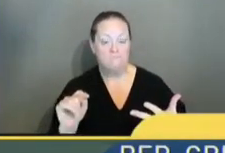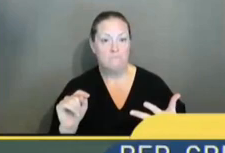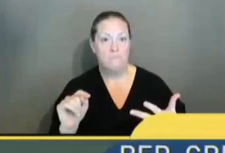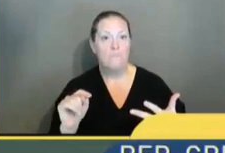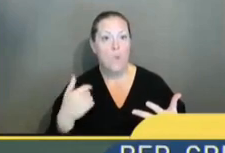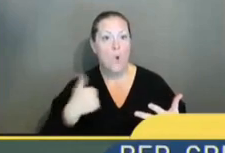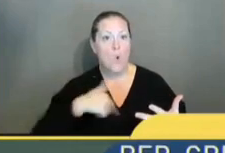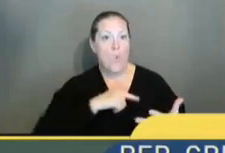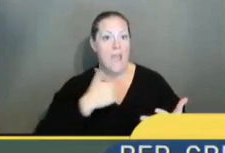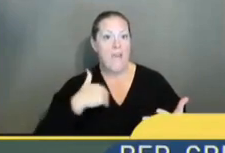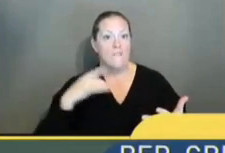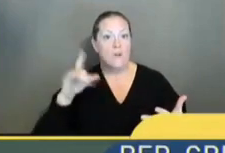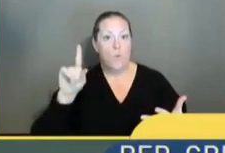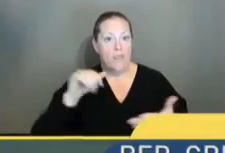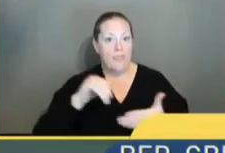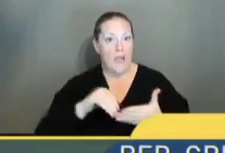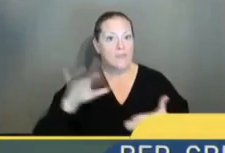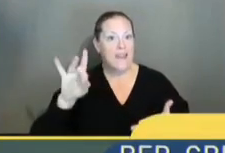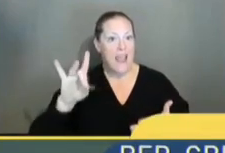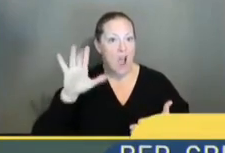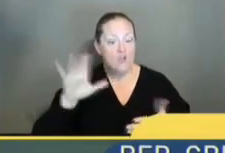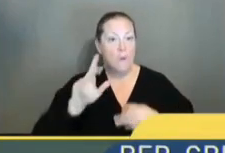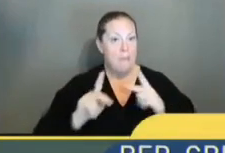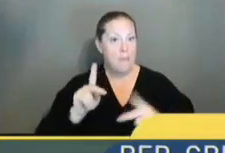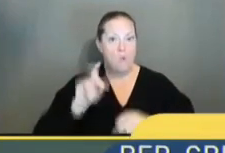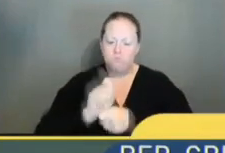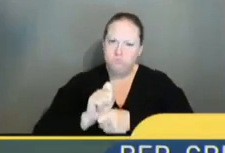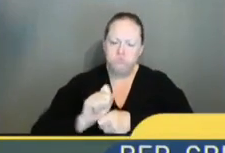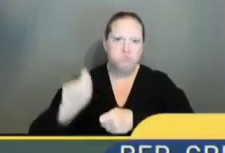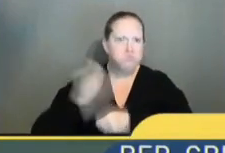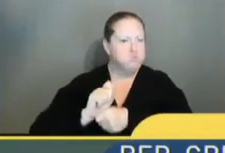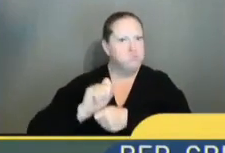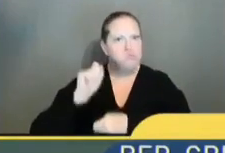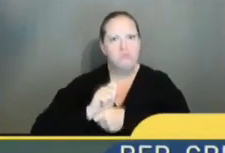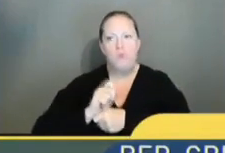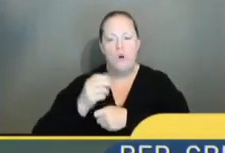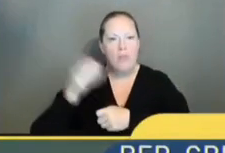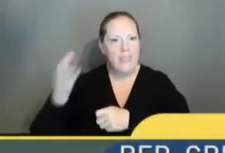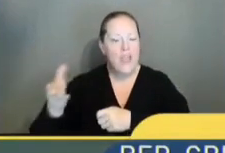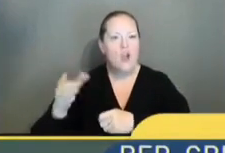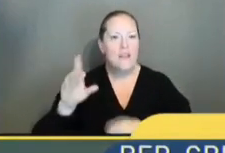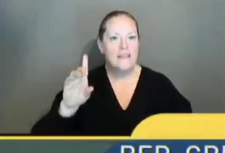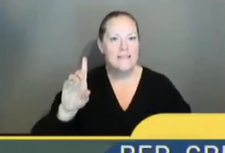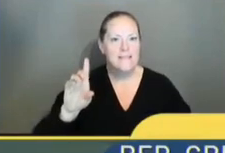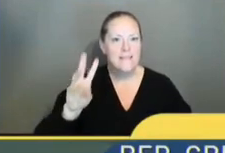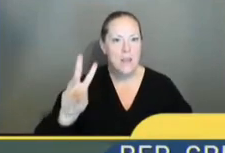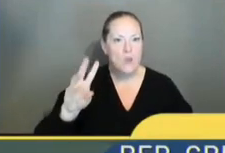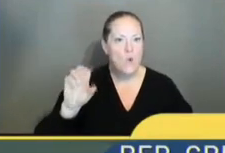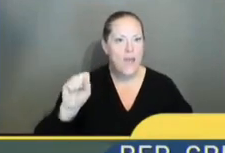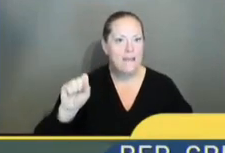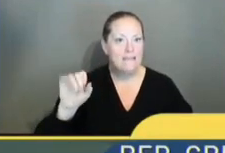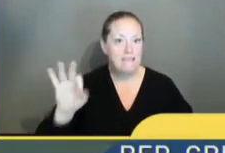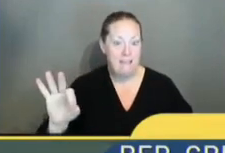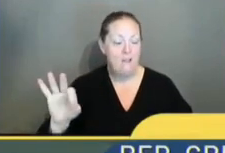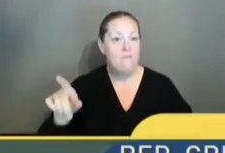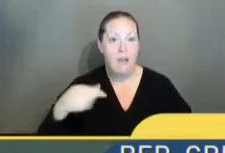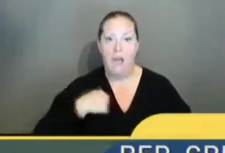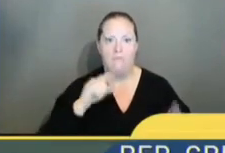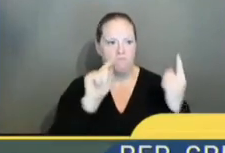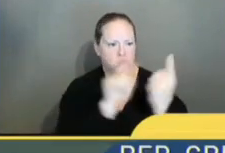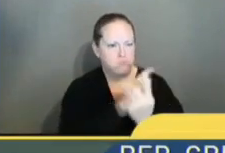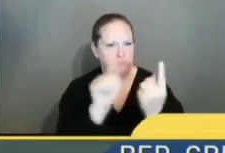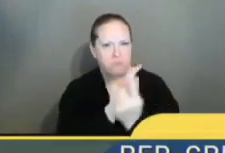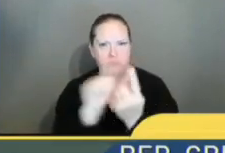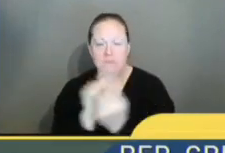1,800 very hardworking folks at WSF. I've loved meeting the crew. I've met over 100 of our team now. Great folks. We have leadership that's